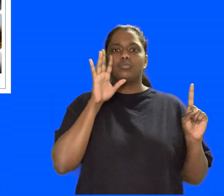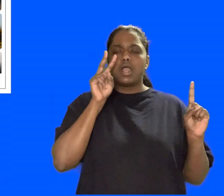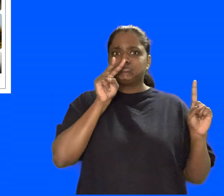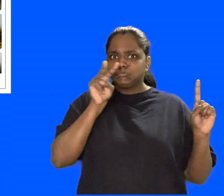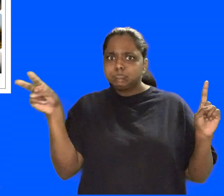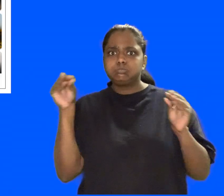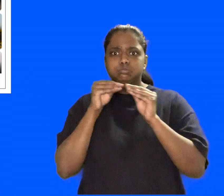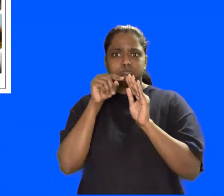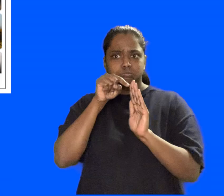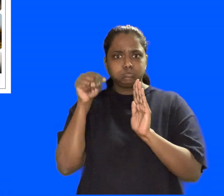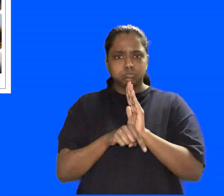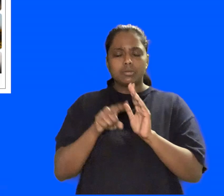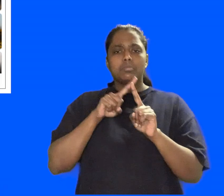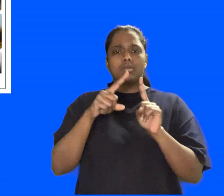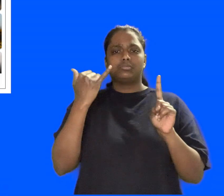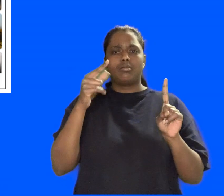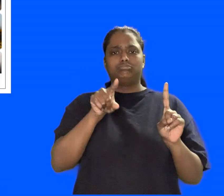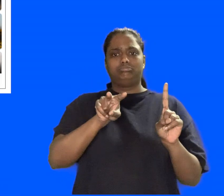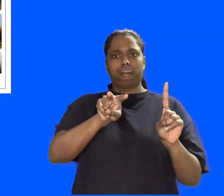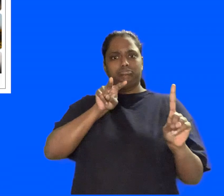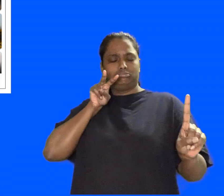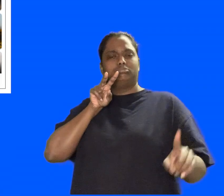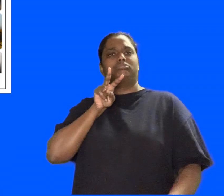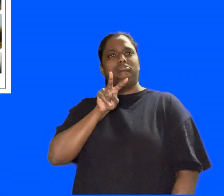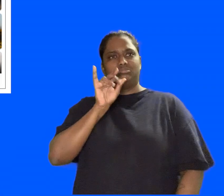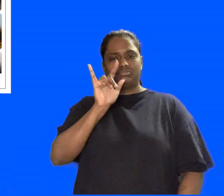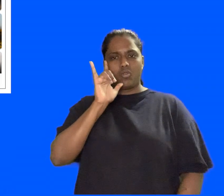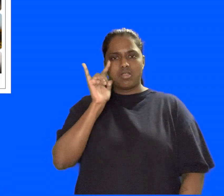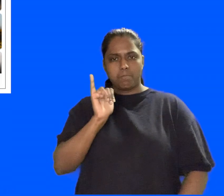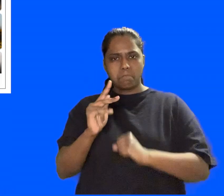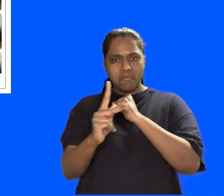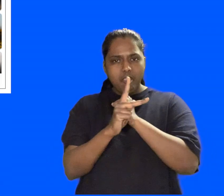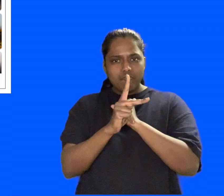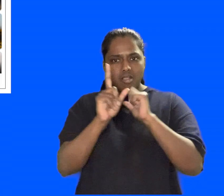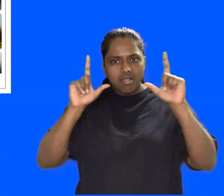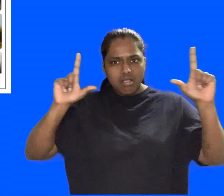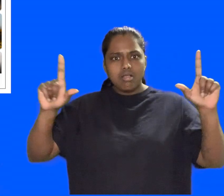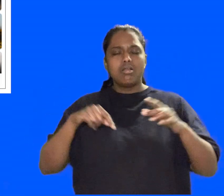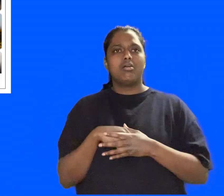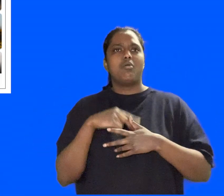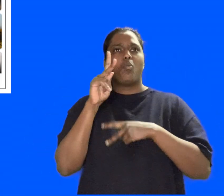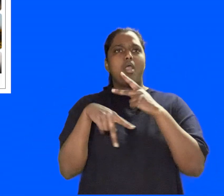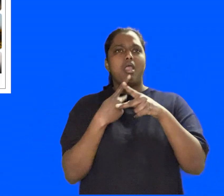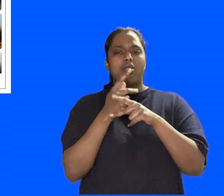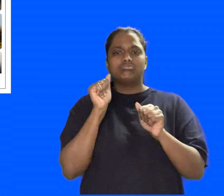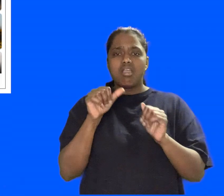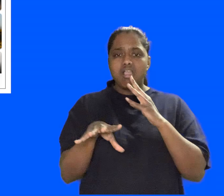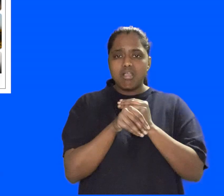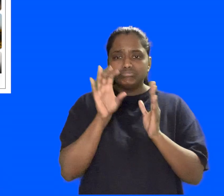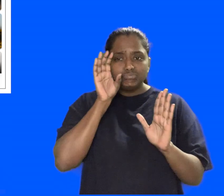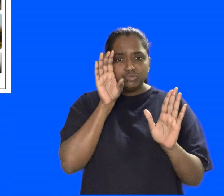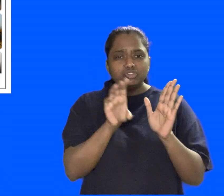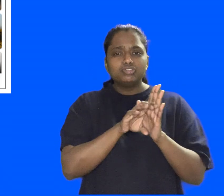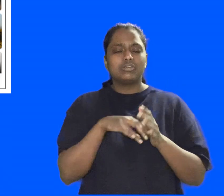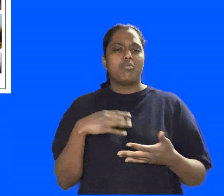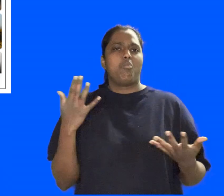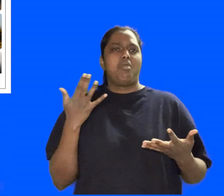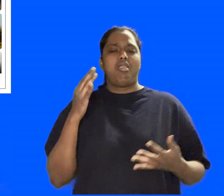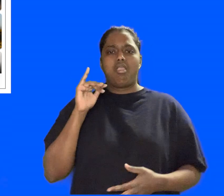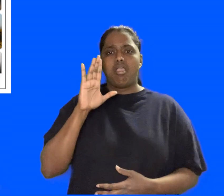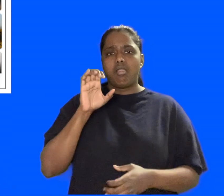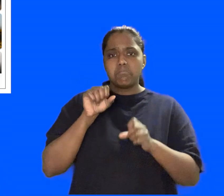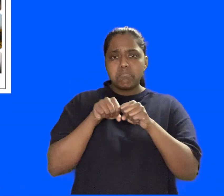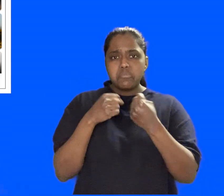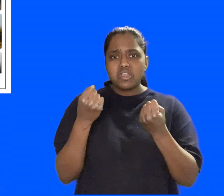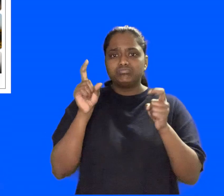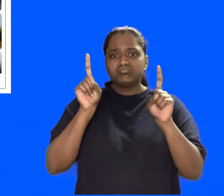Here we have a few screens from our persona, Ali's profile. So we'll go into these more in depth in a moment, but sort of at a glance, you can see the